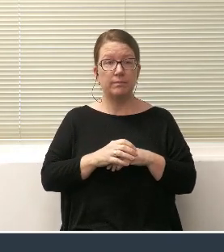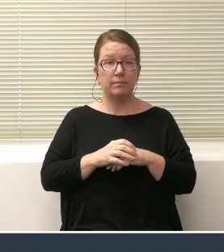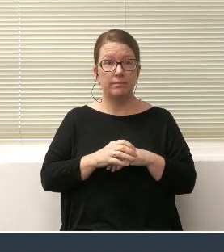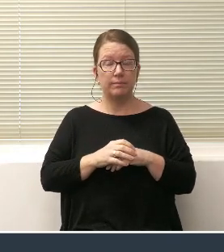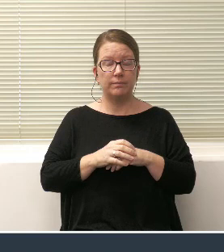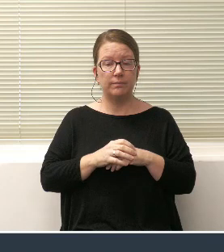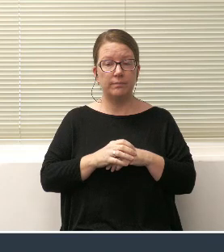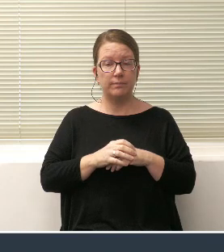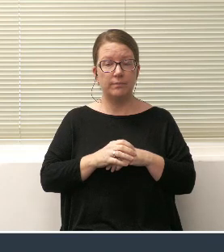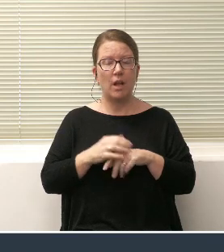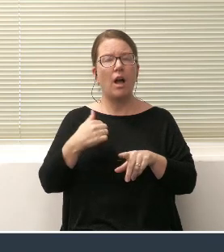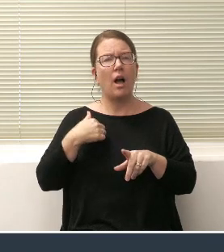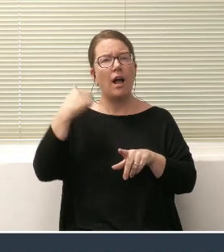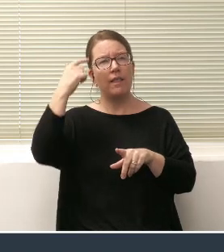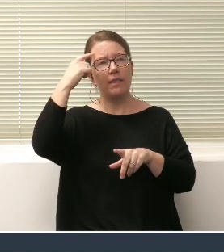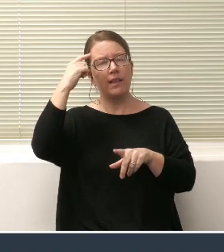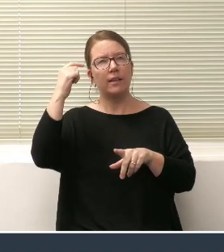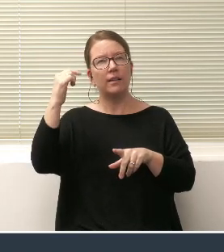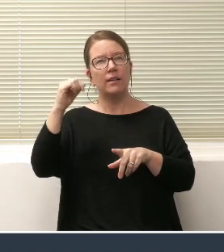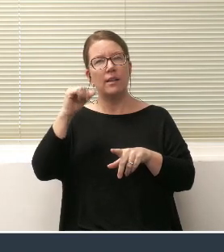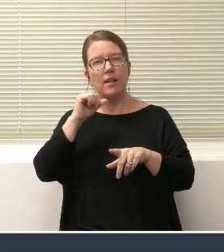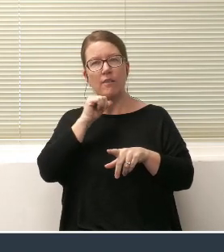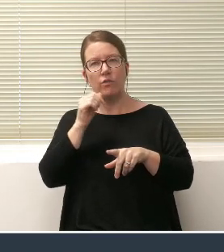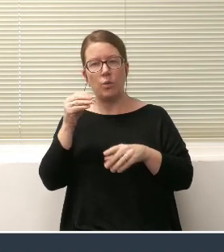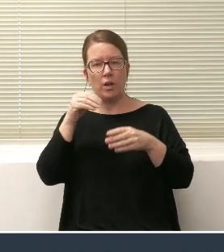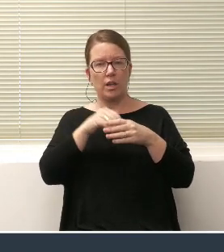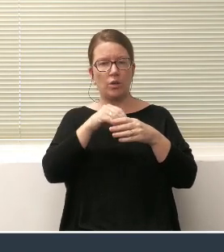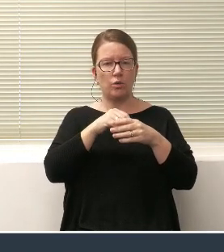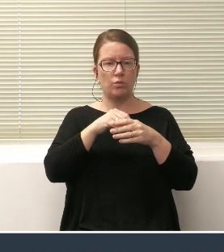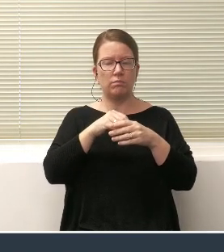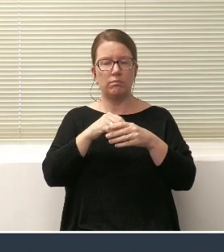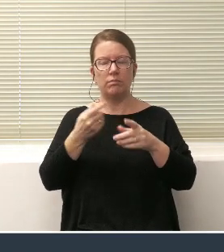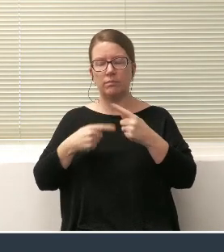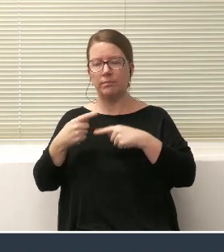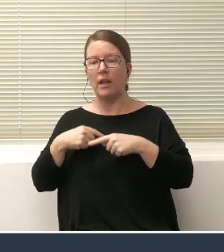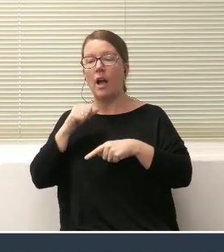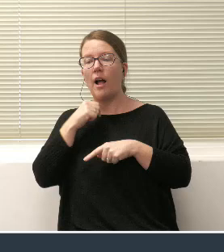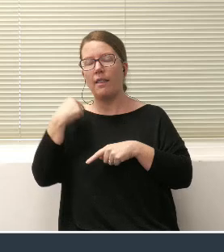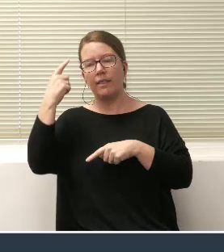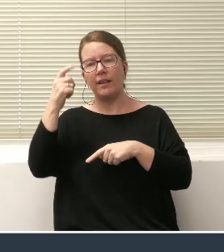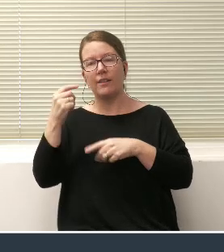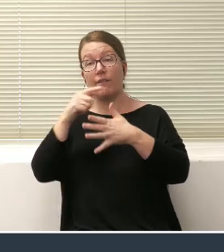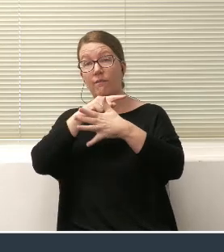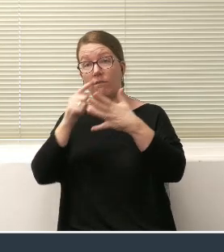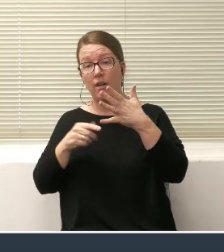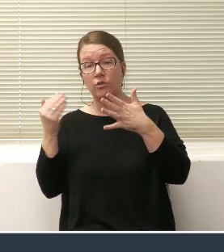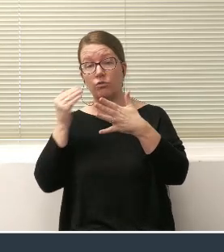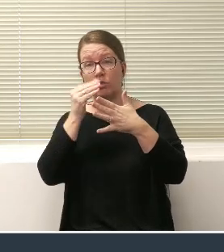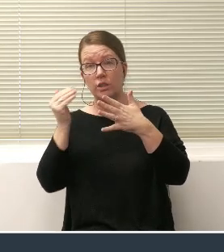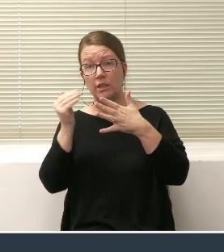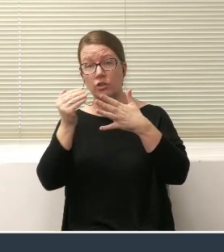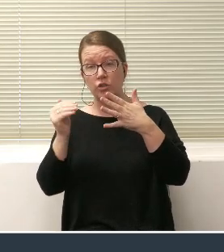Sorry, through the chair, I think your inclusion in the 5 strategic priorities and that proposal, you could, in